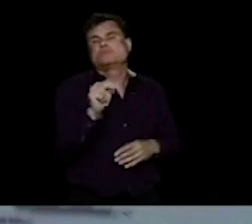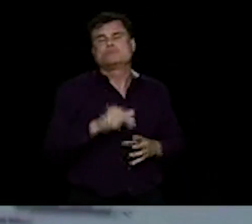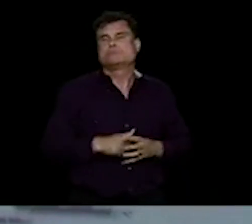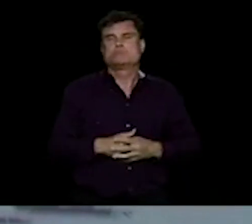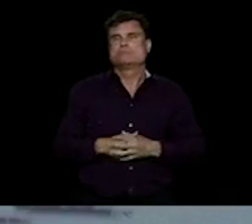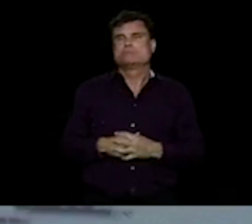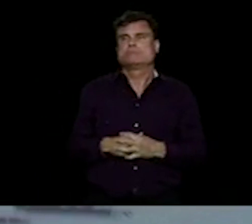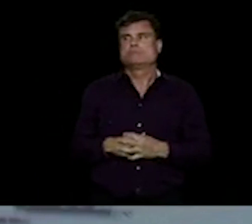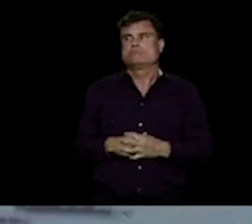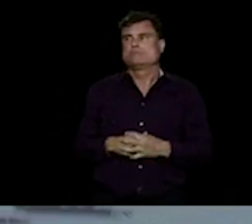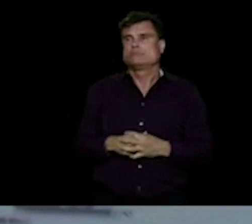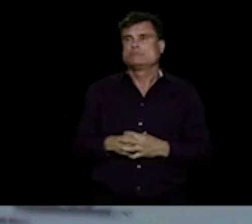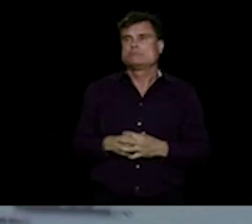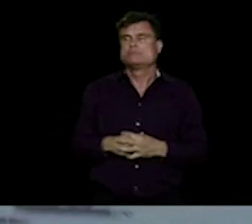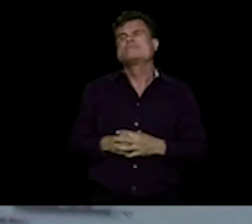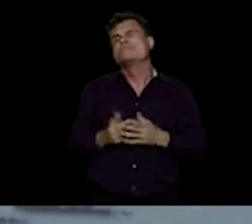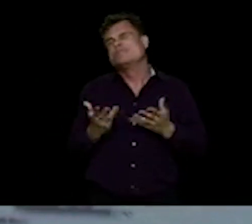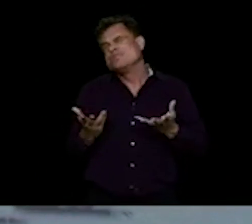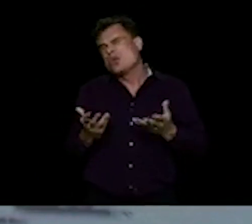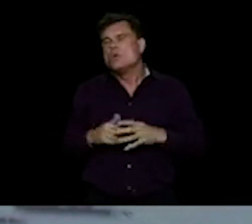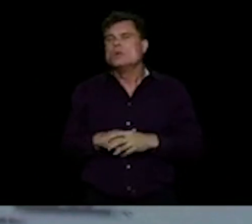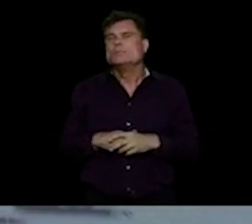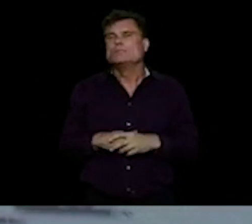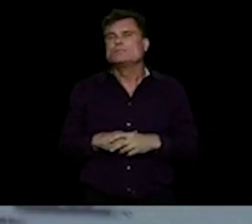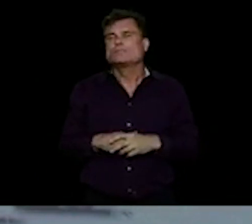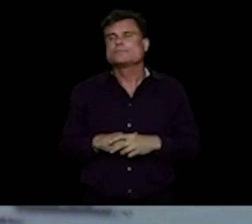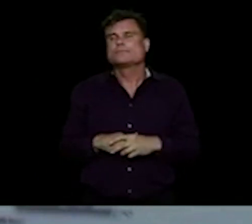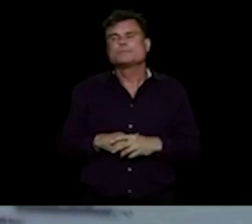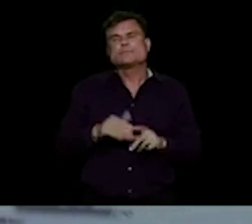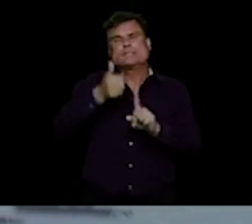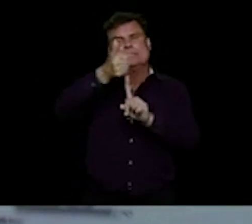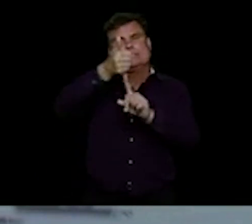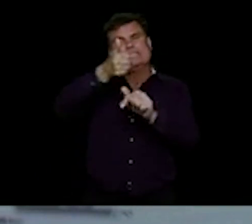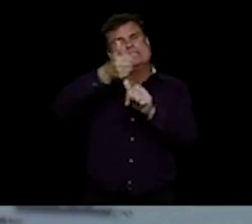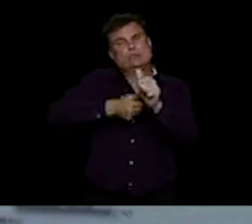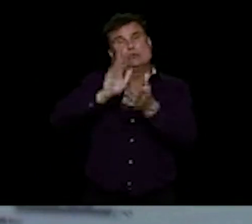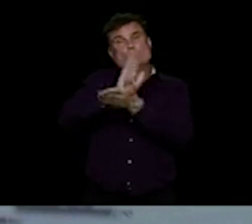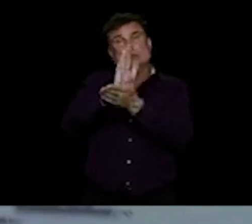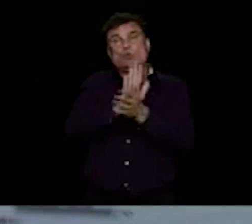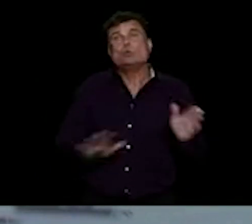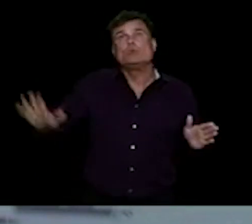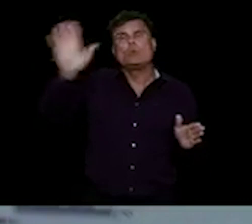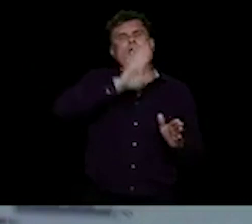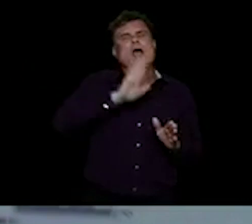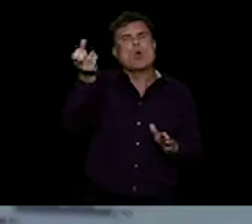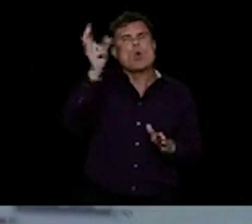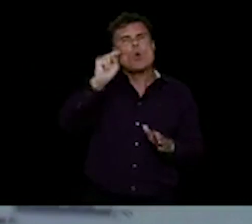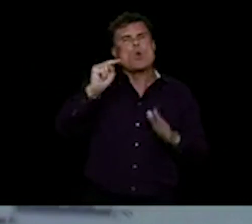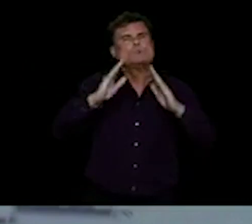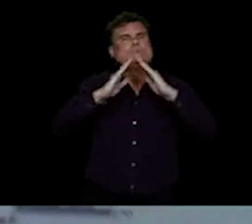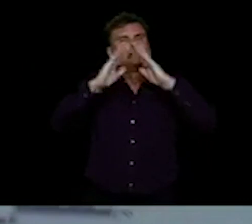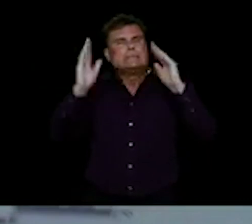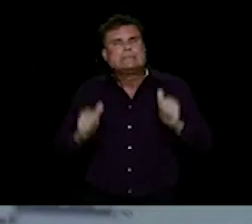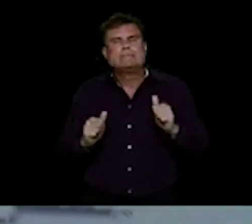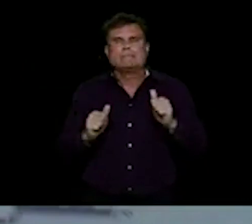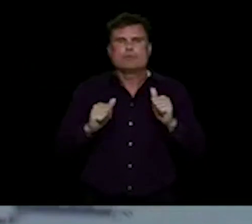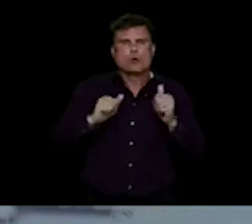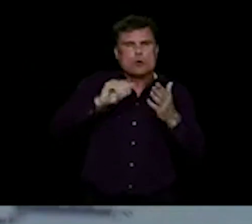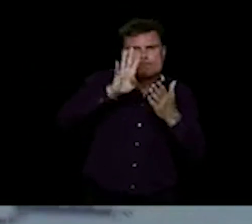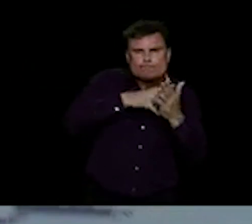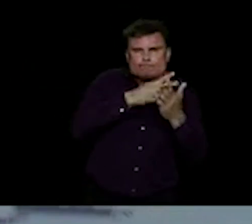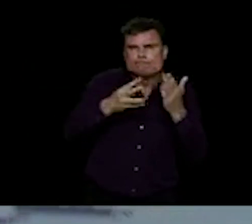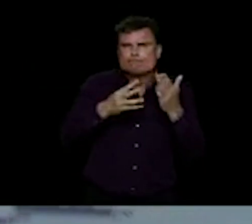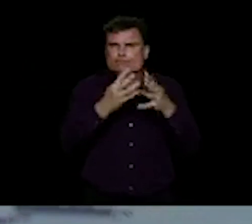we have in the past, making sure there's things like staggering of when classes come, when people are being dropped off, so that we